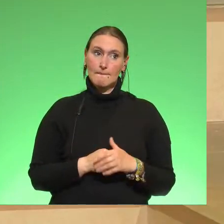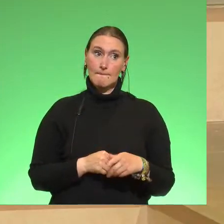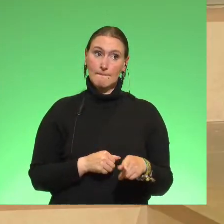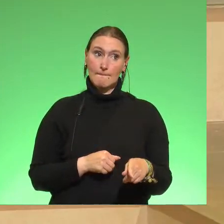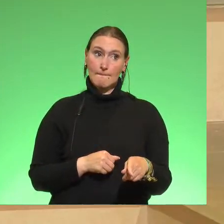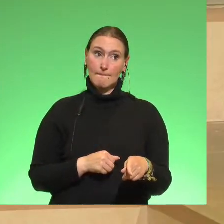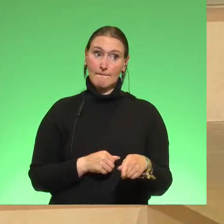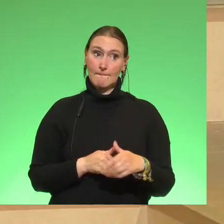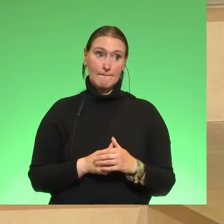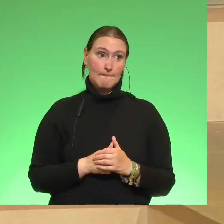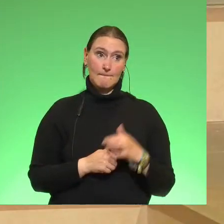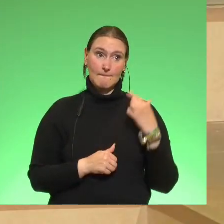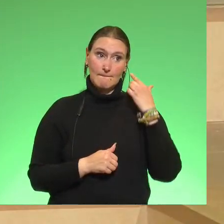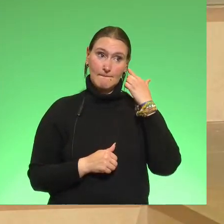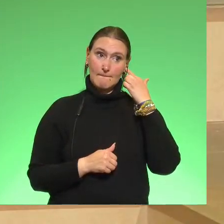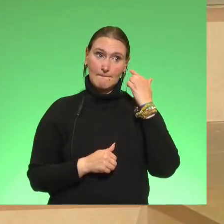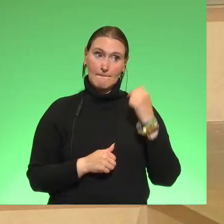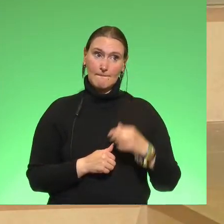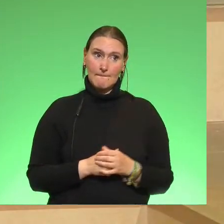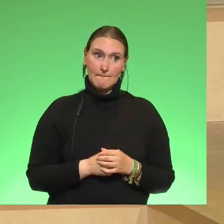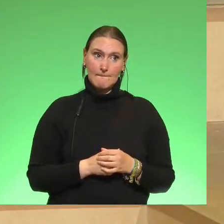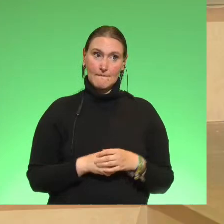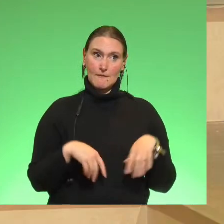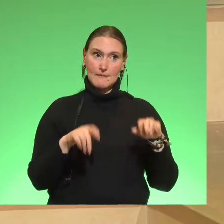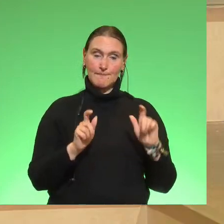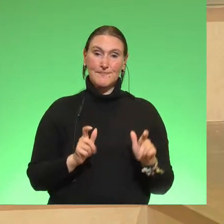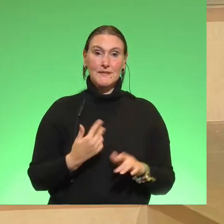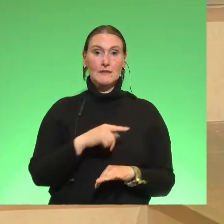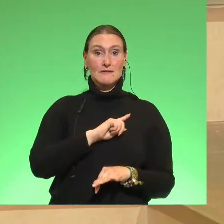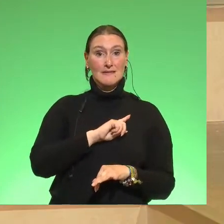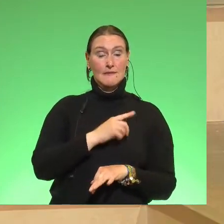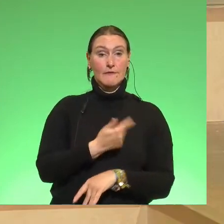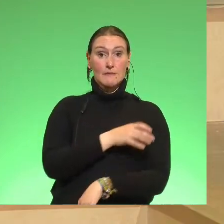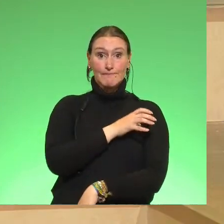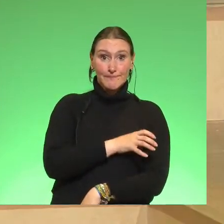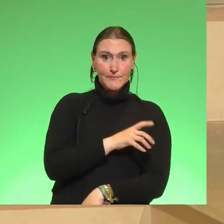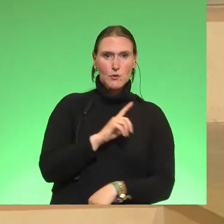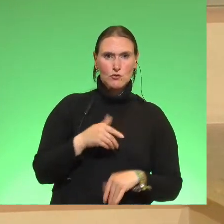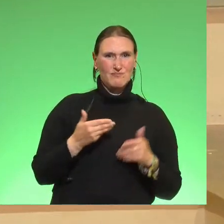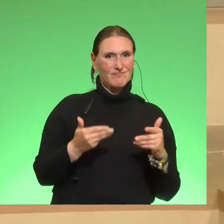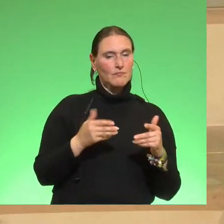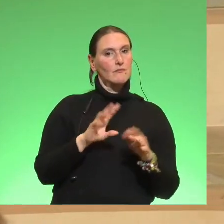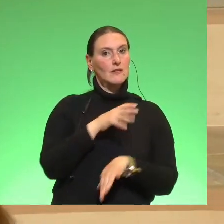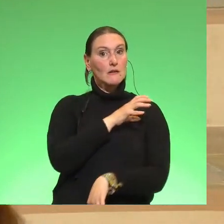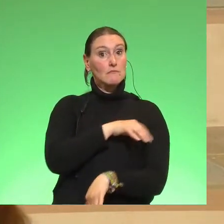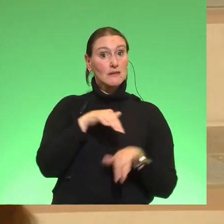for the next part, I'm afraid the so-called self-sufficient bourgeois subject has no friends.